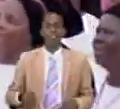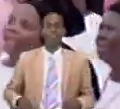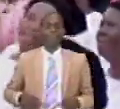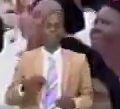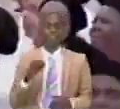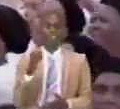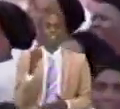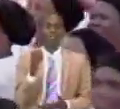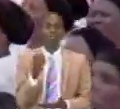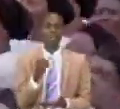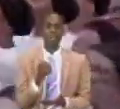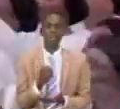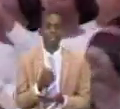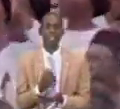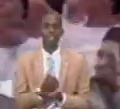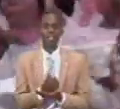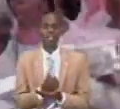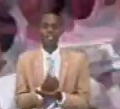foreign